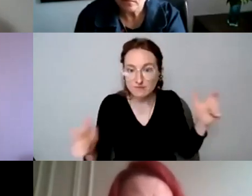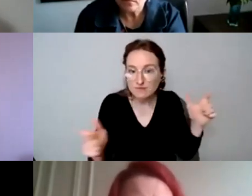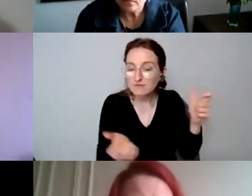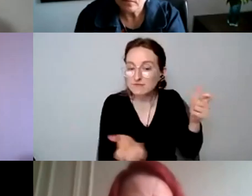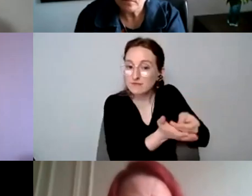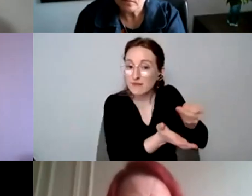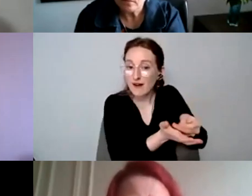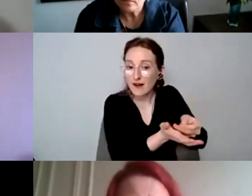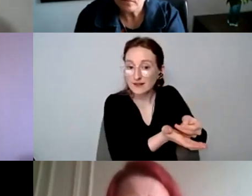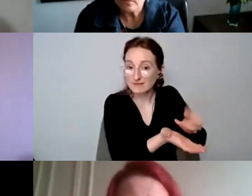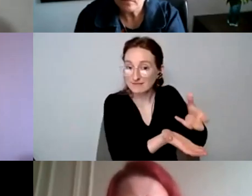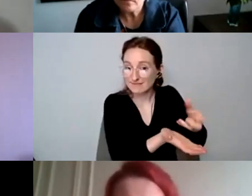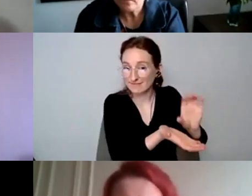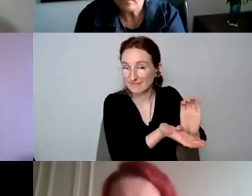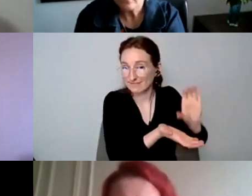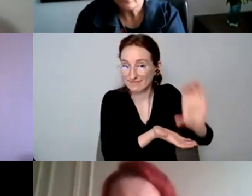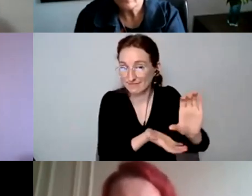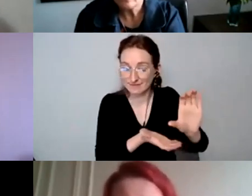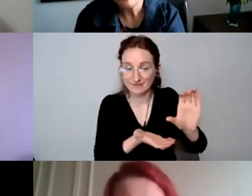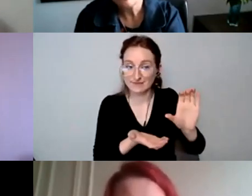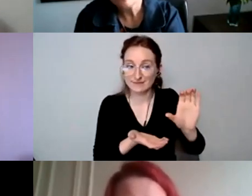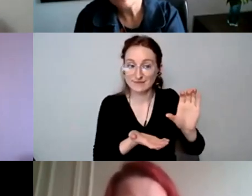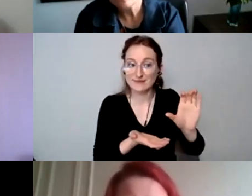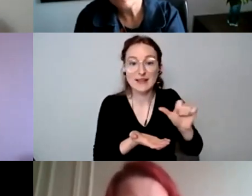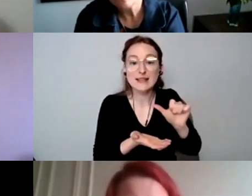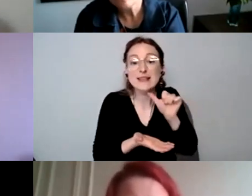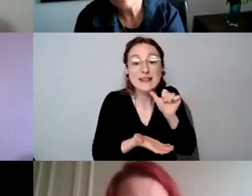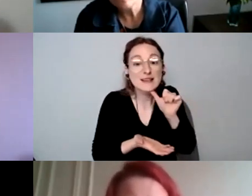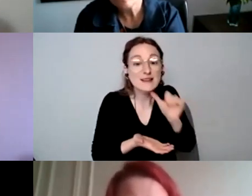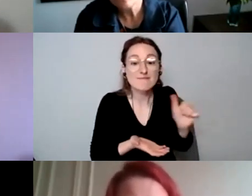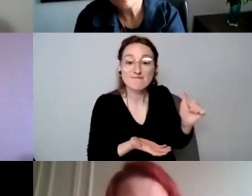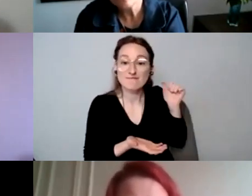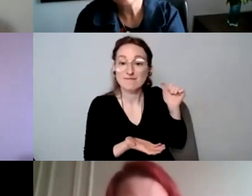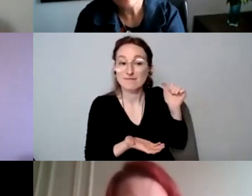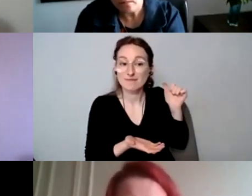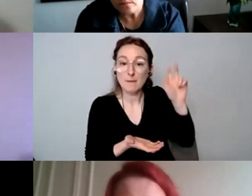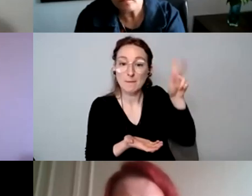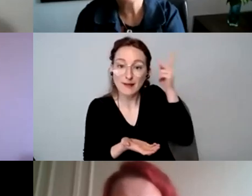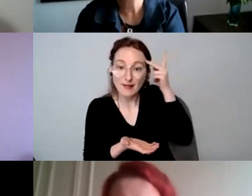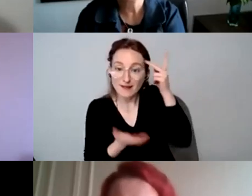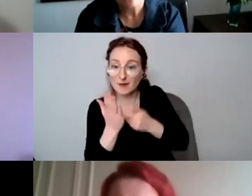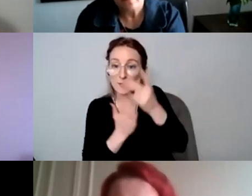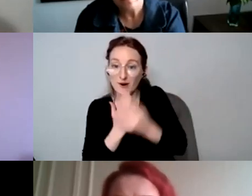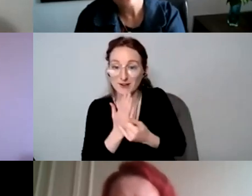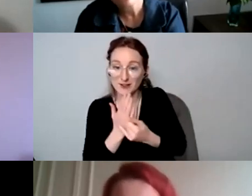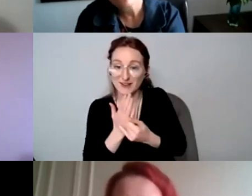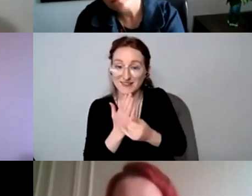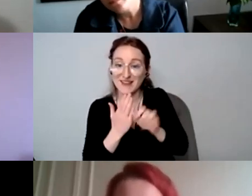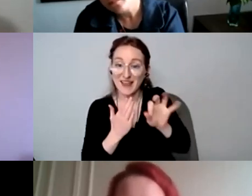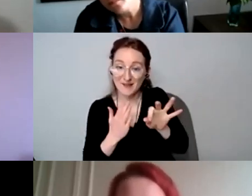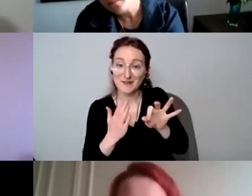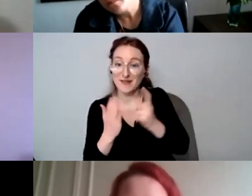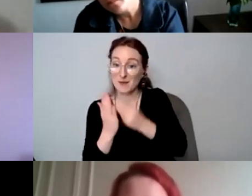provides support for inclusive projects does not fund so-called political projects. They are supposed to